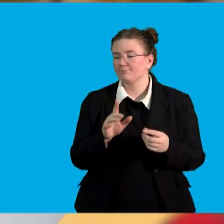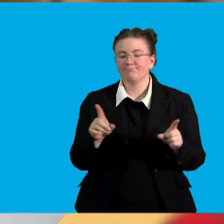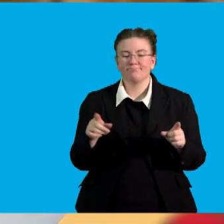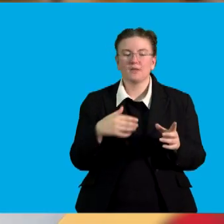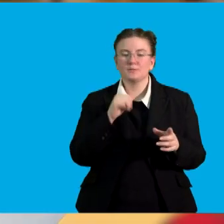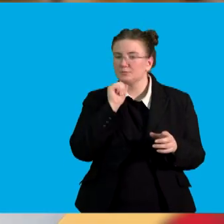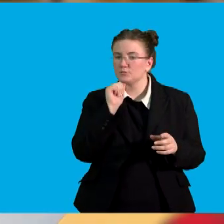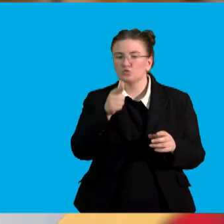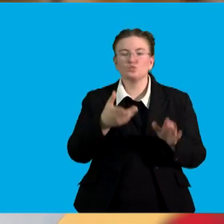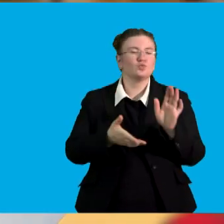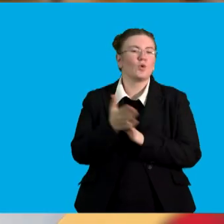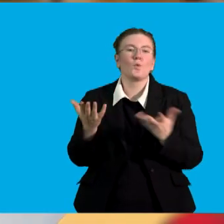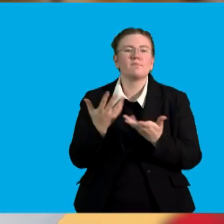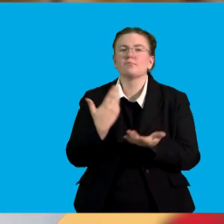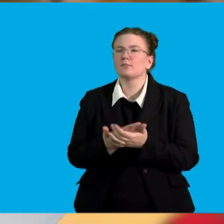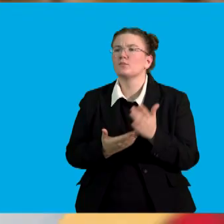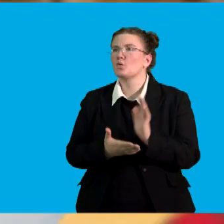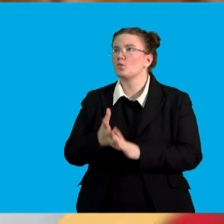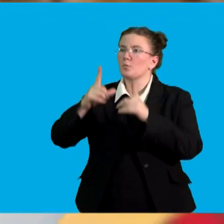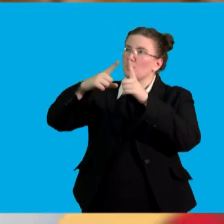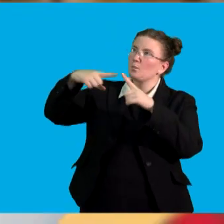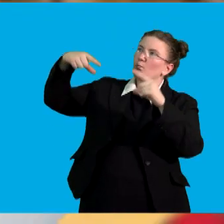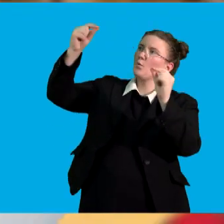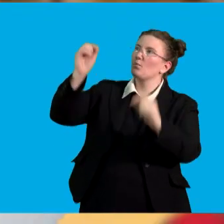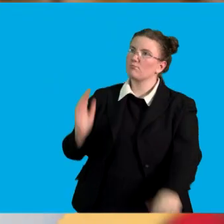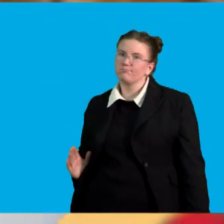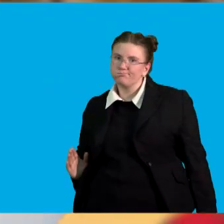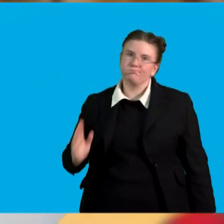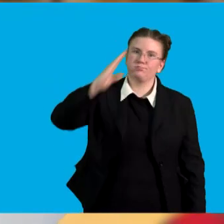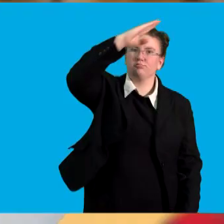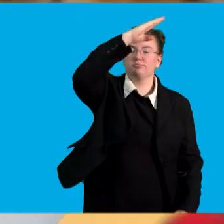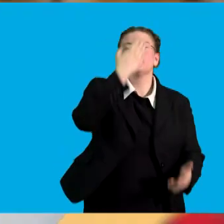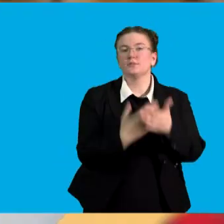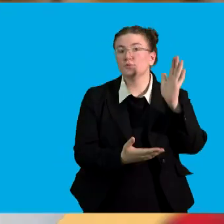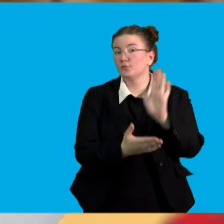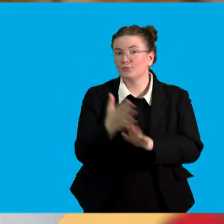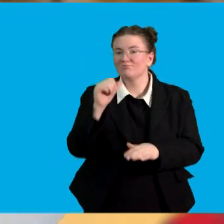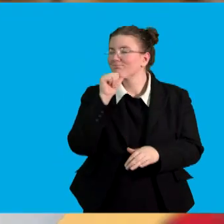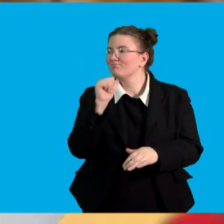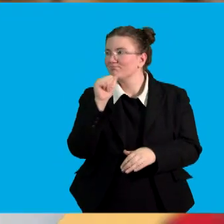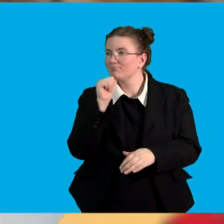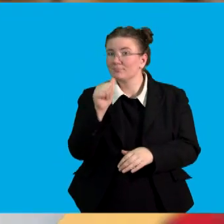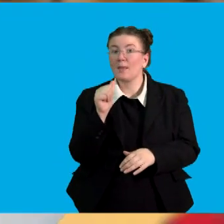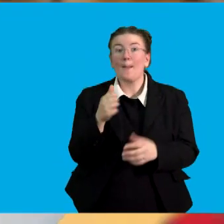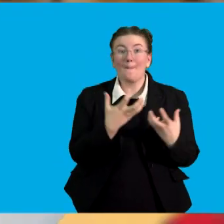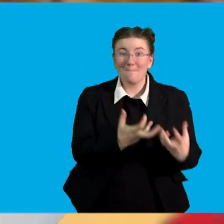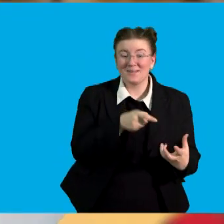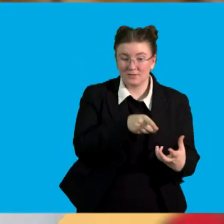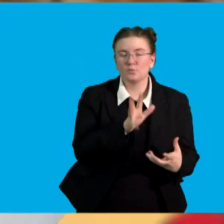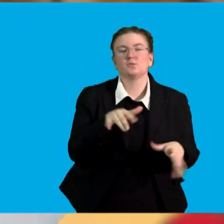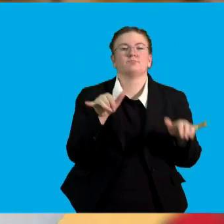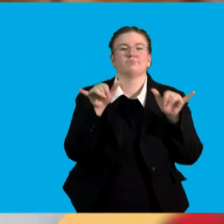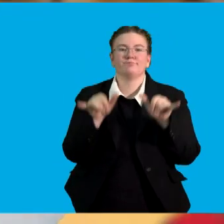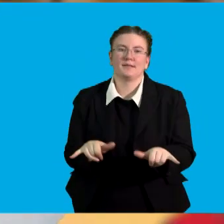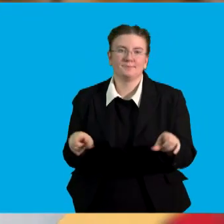to remain 10 kg wherever you are. You can go to the moon, you can go to the next planet, you can go wherever. The mass of that particular